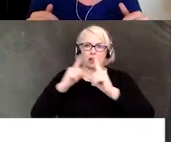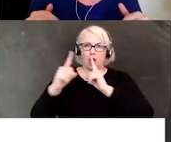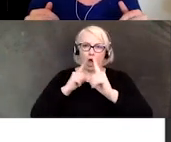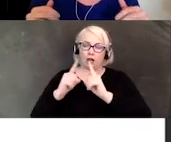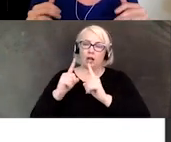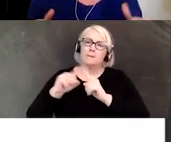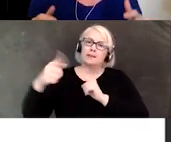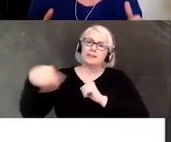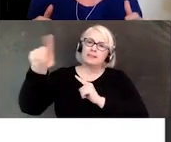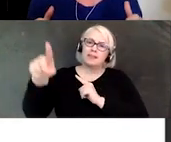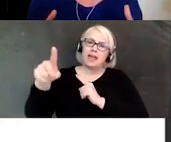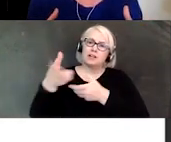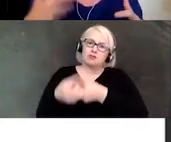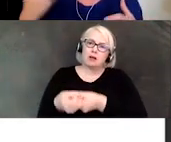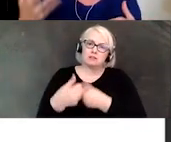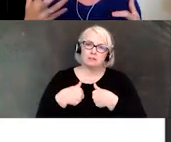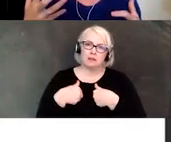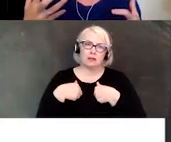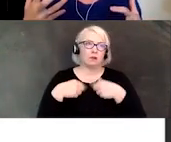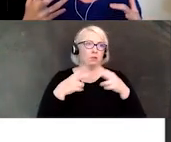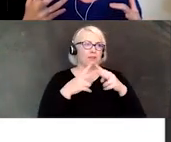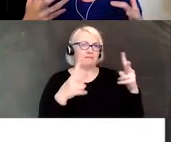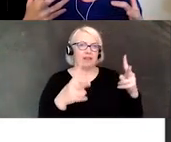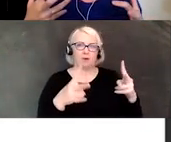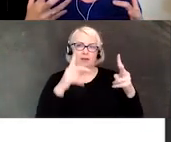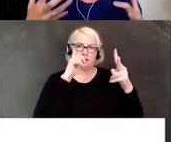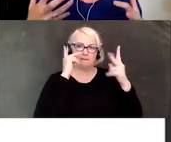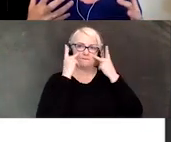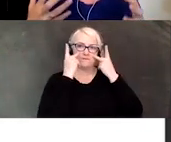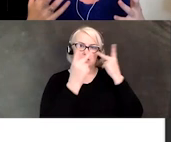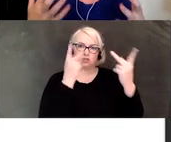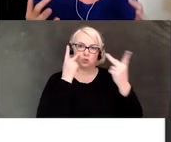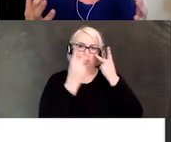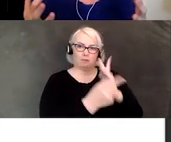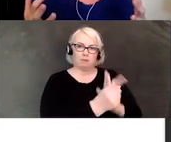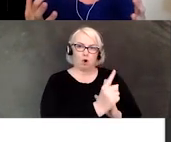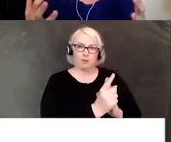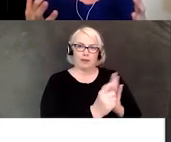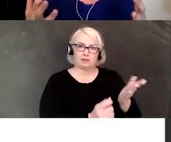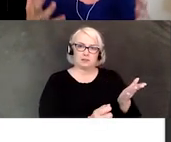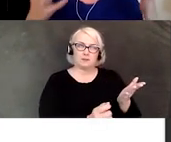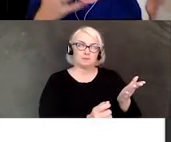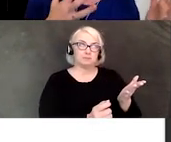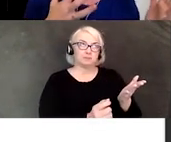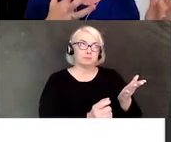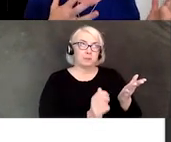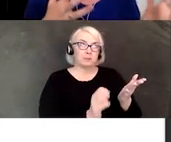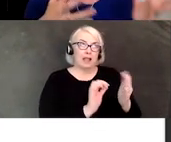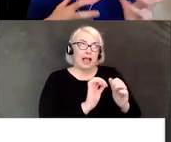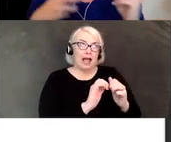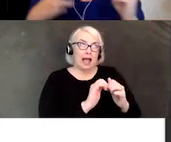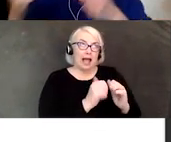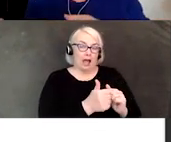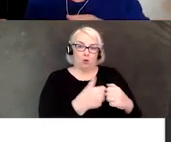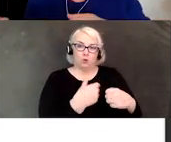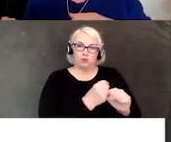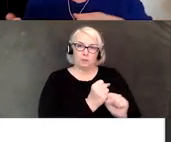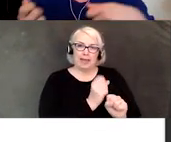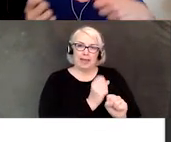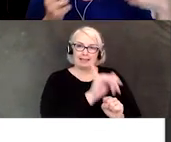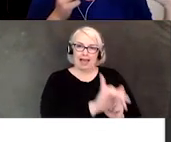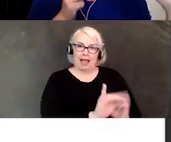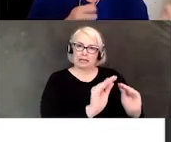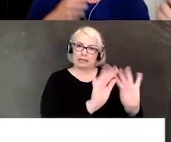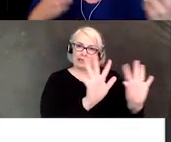moment and how, and how to make it clear before it's super